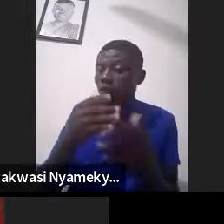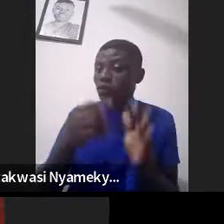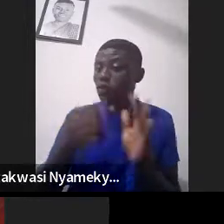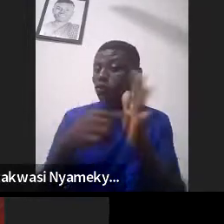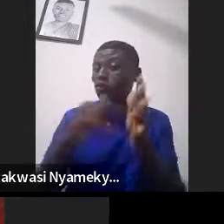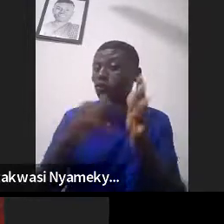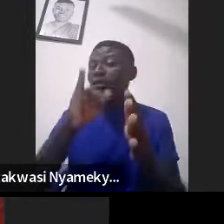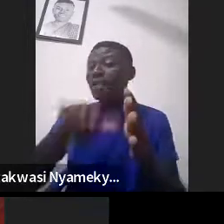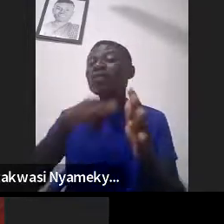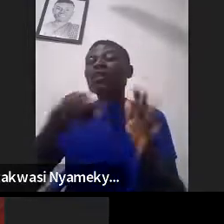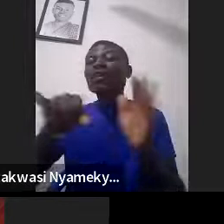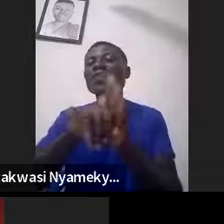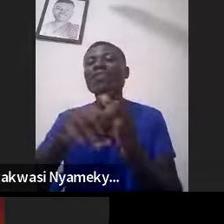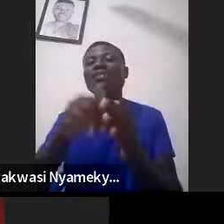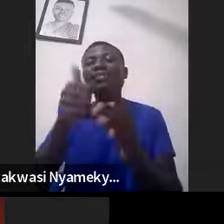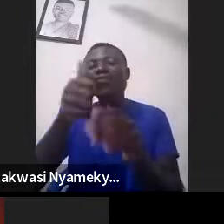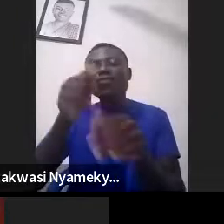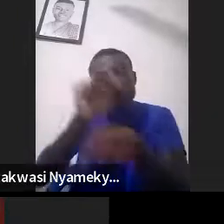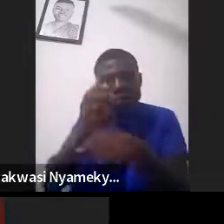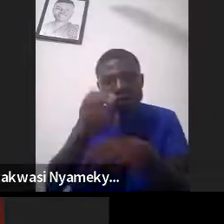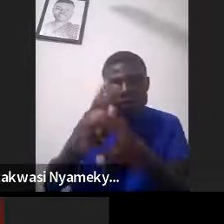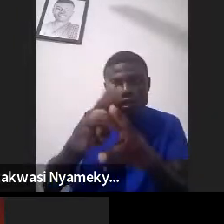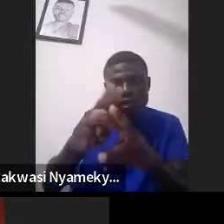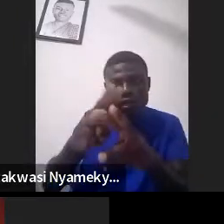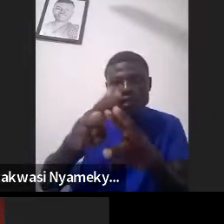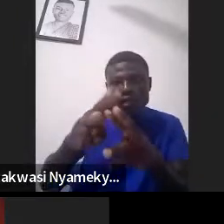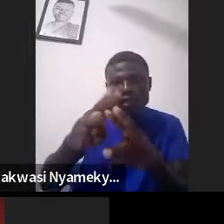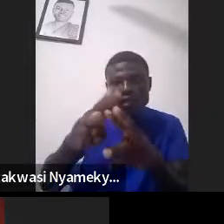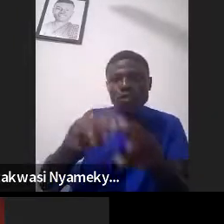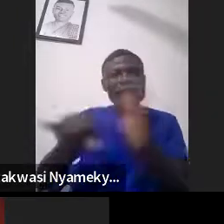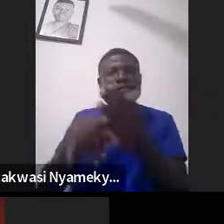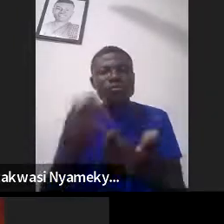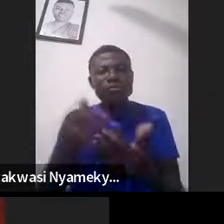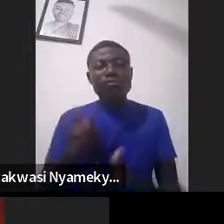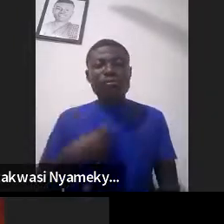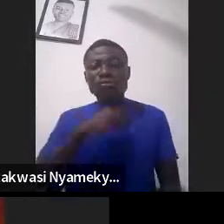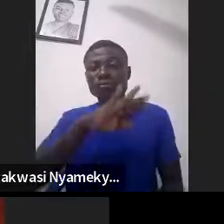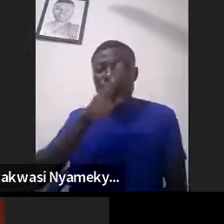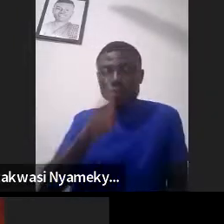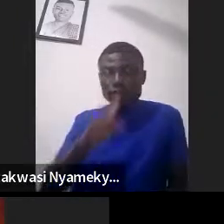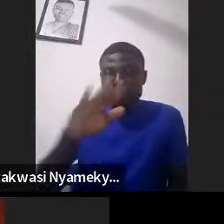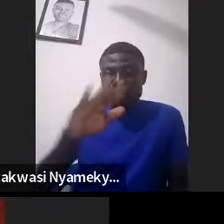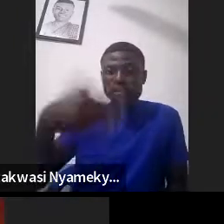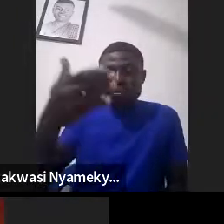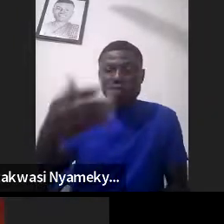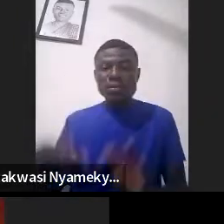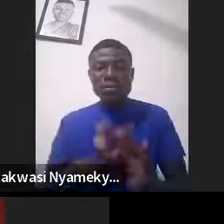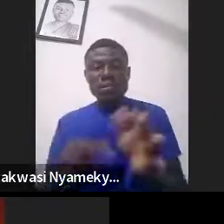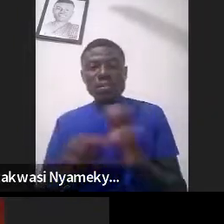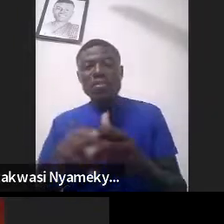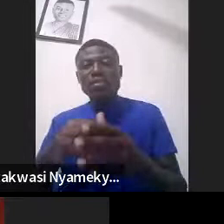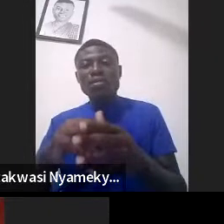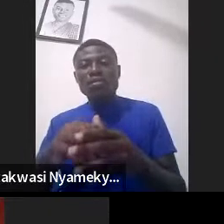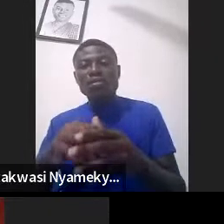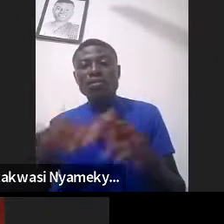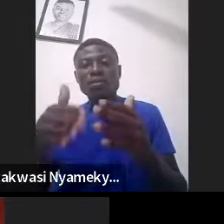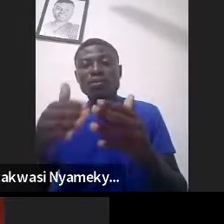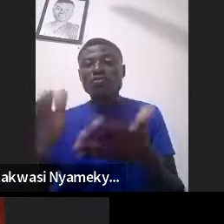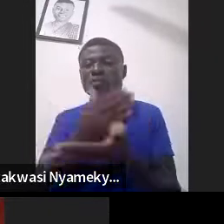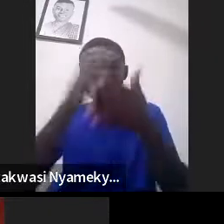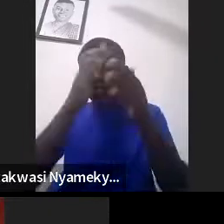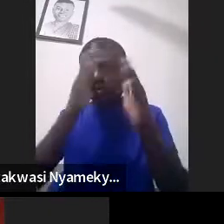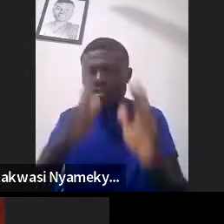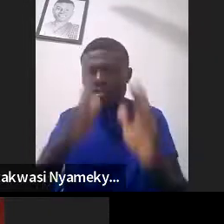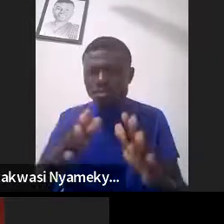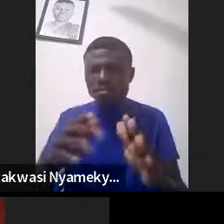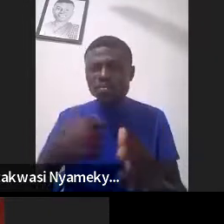of Rubik's. So, I've never given him a guitar. Maybe he's a musician. So I think